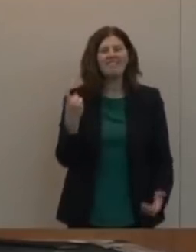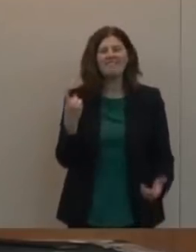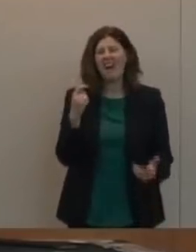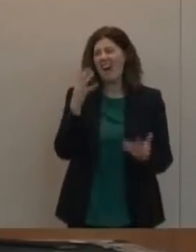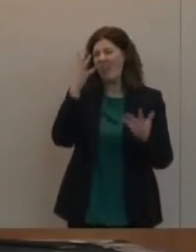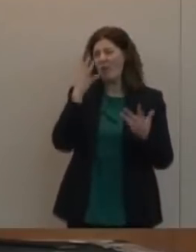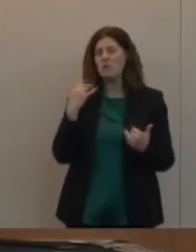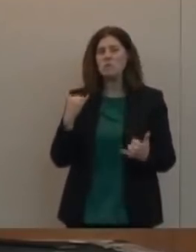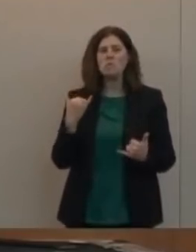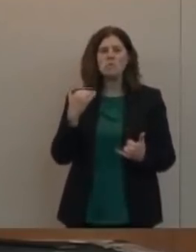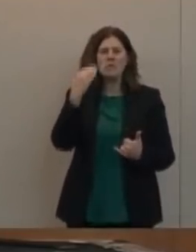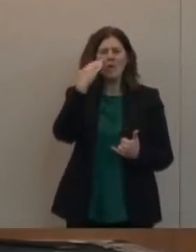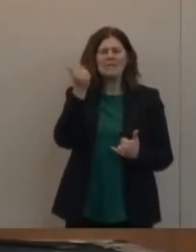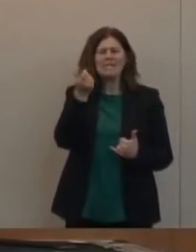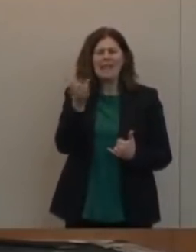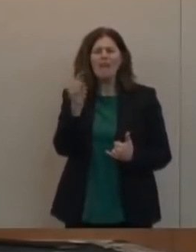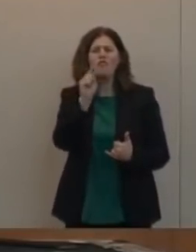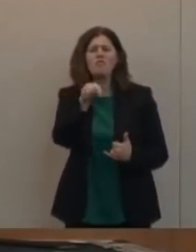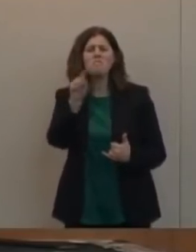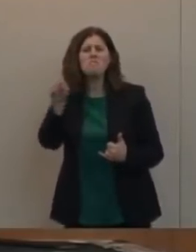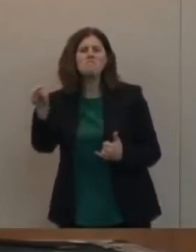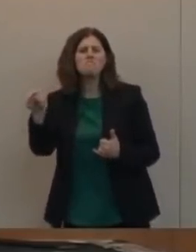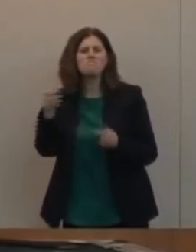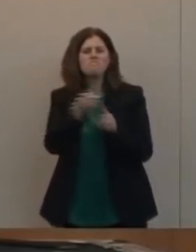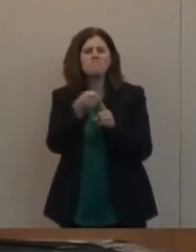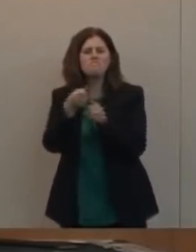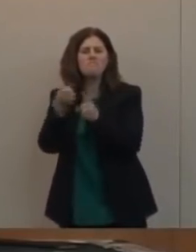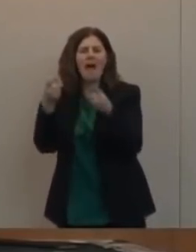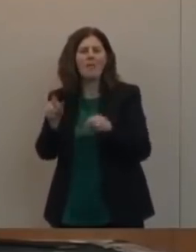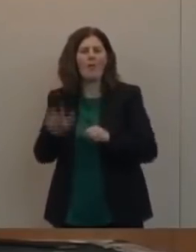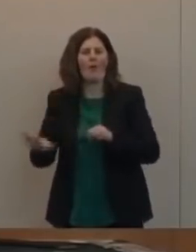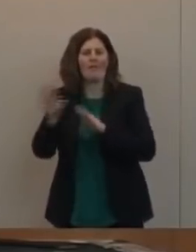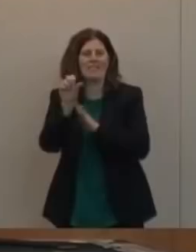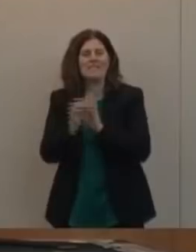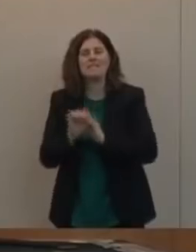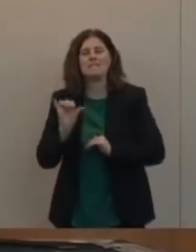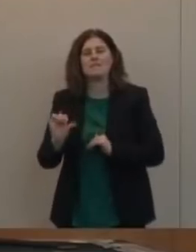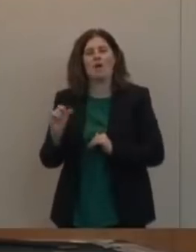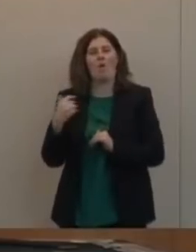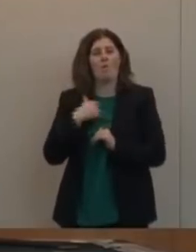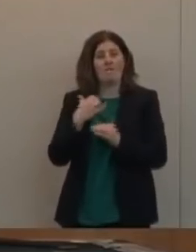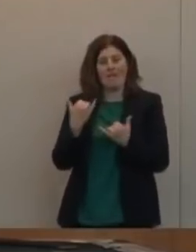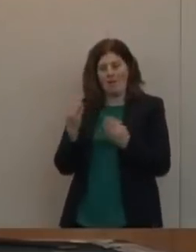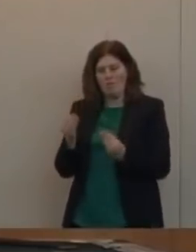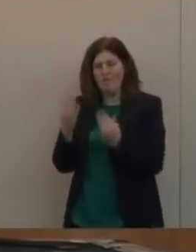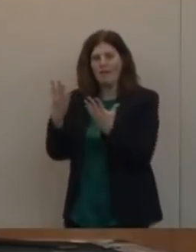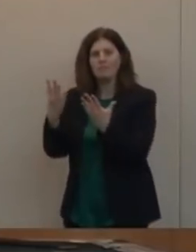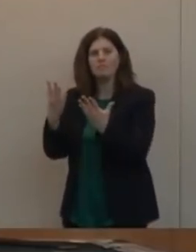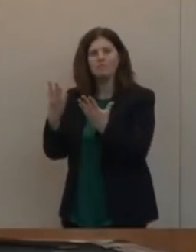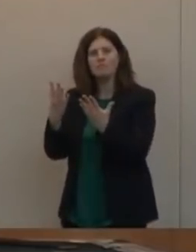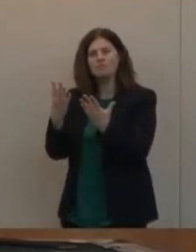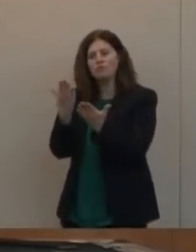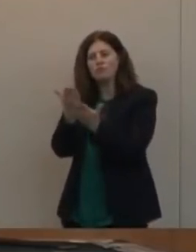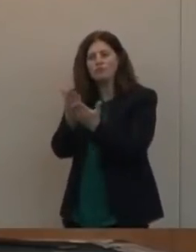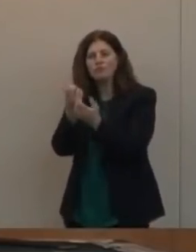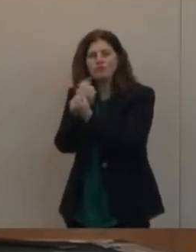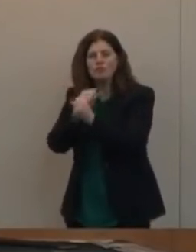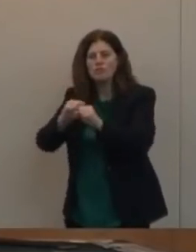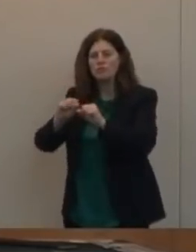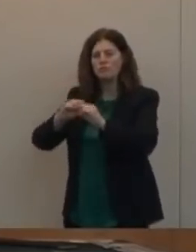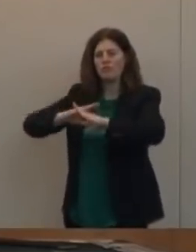becoming aware of several instances of that in the state. And so we've provided now security measures to